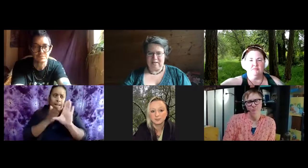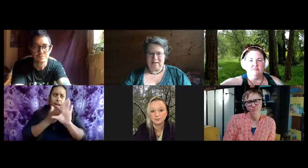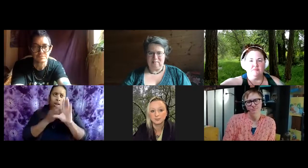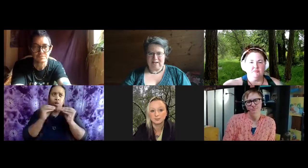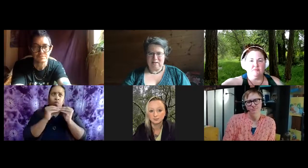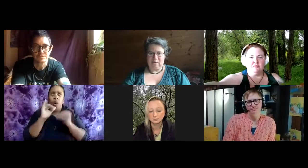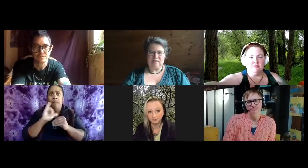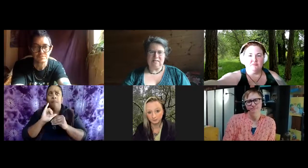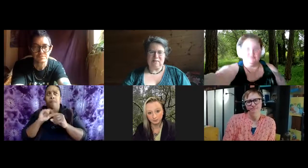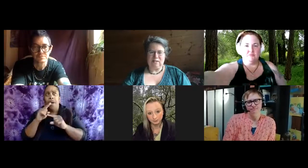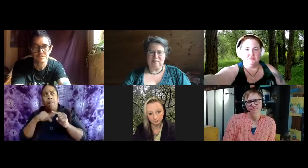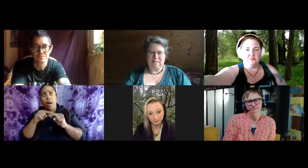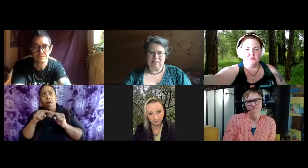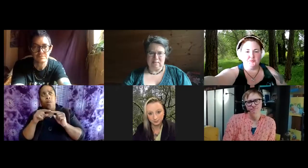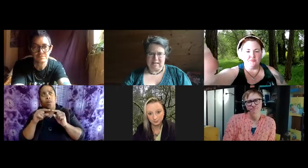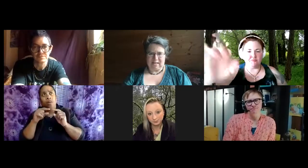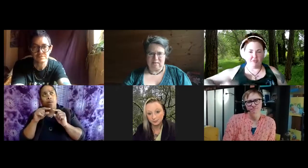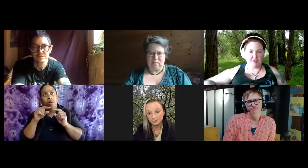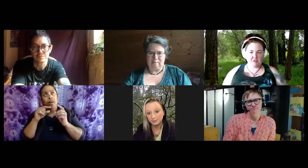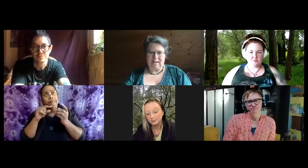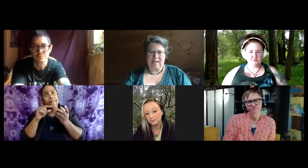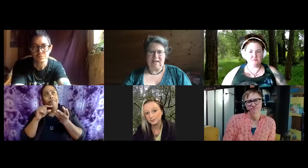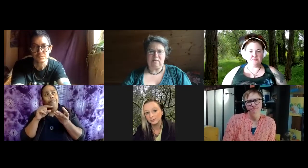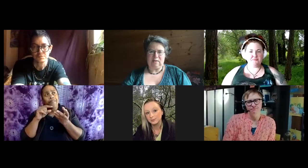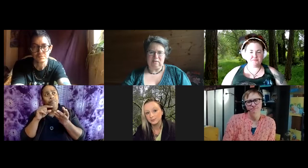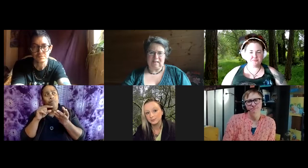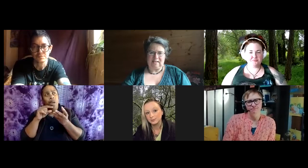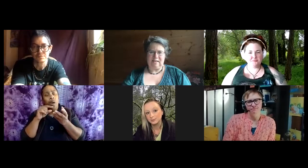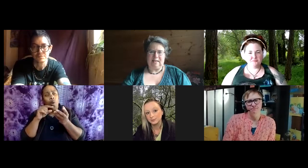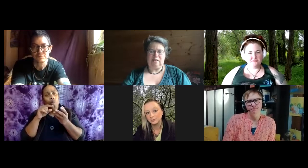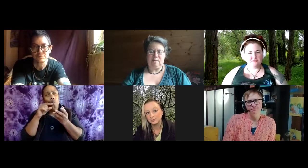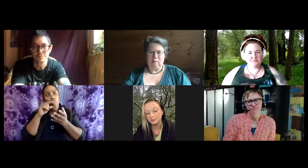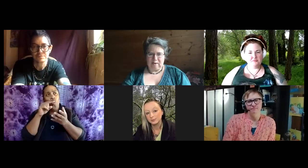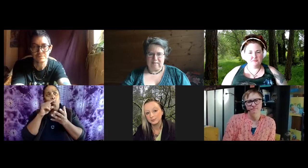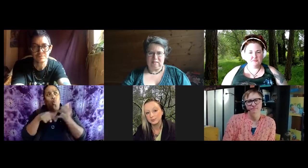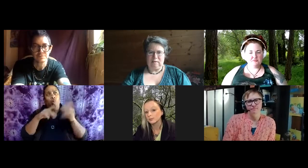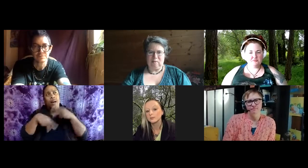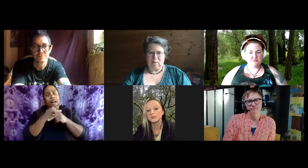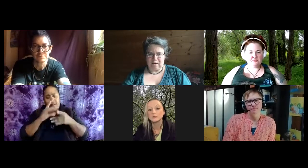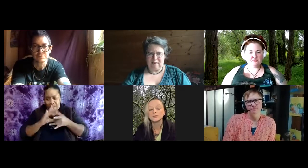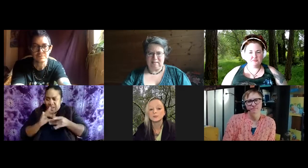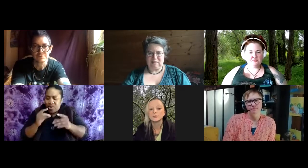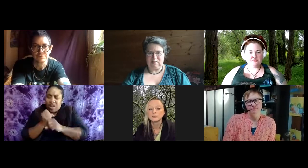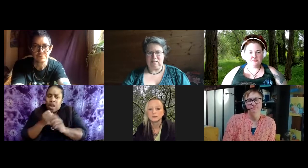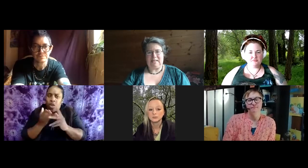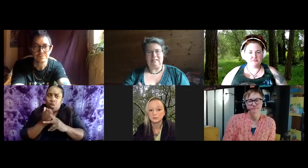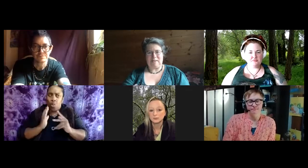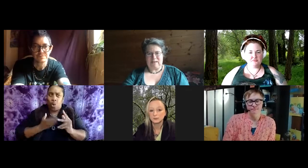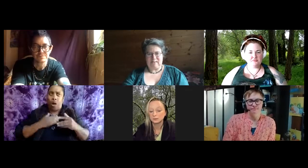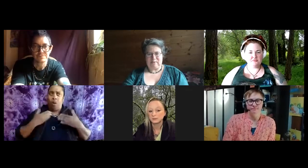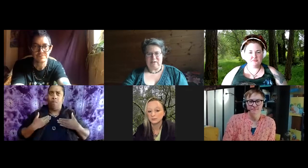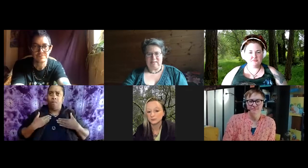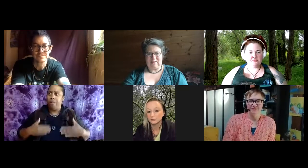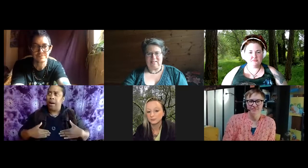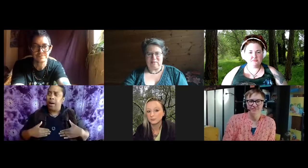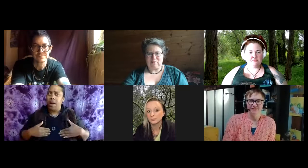soul being in our body. What are the messages that we get through our body, and how can we use that to be more present, to be more aware, to dance in a way that